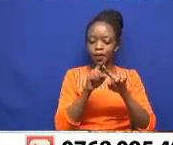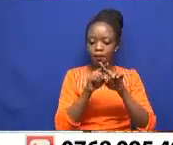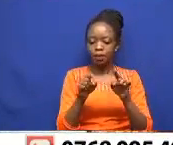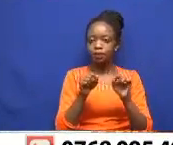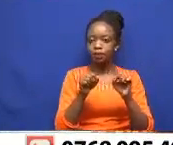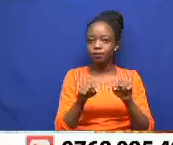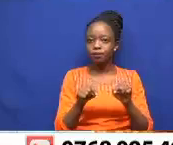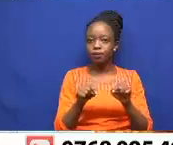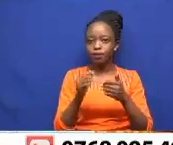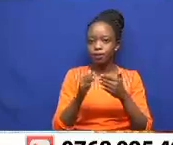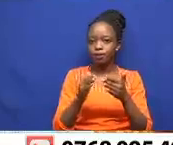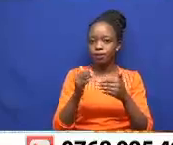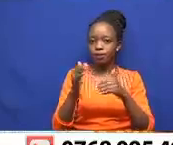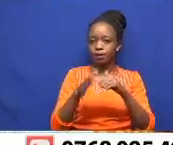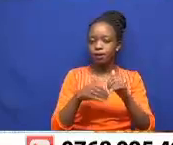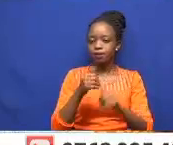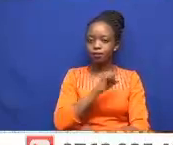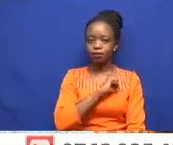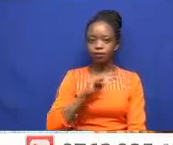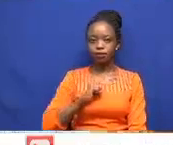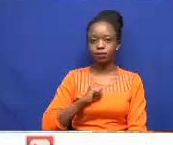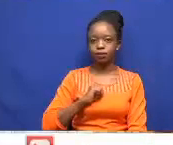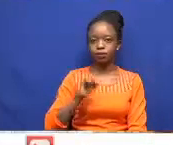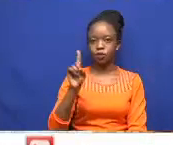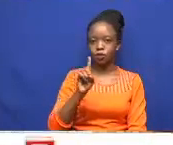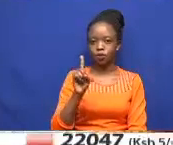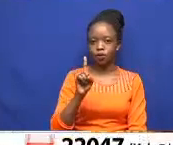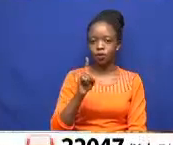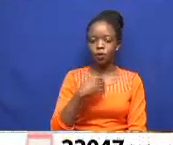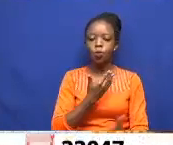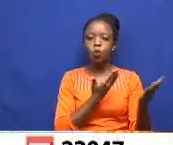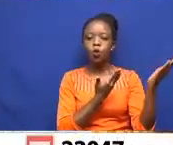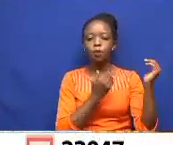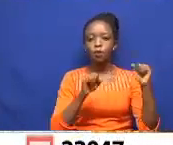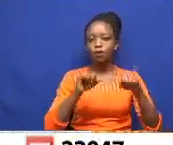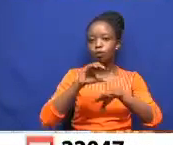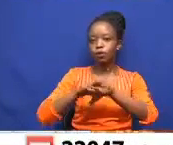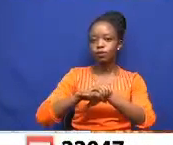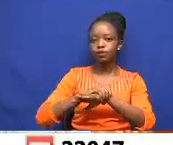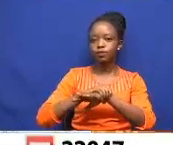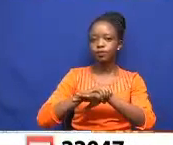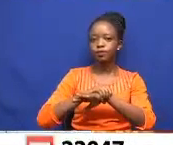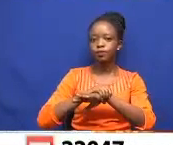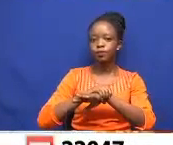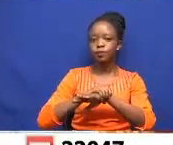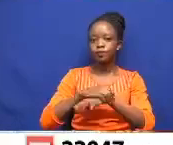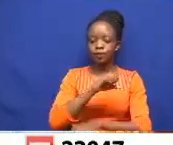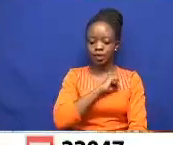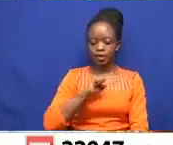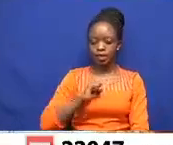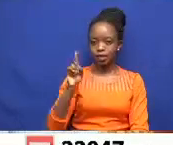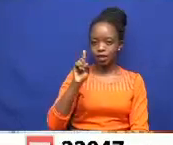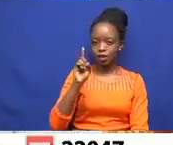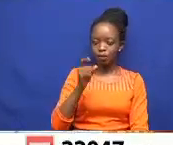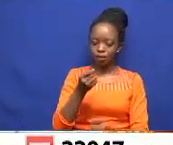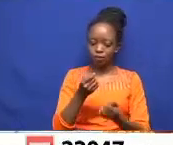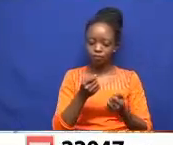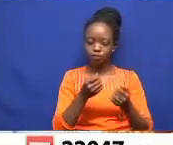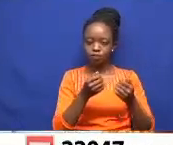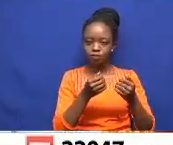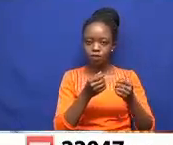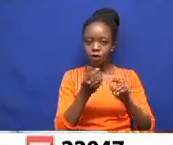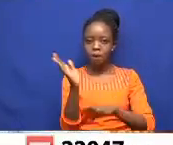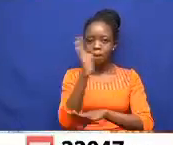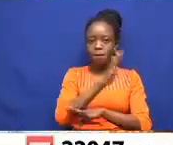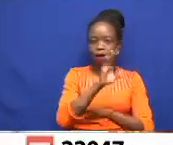than the Sakaja one. And so we really hope that we can get the Sakaja one out of the way, come back to the